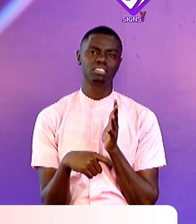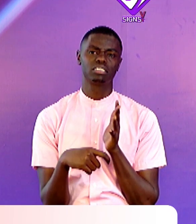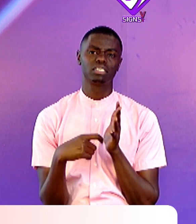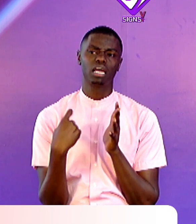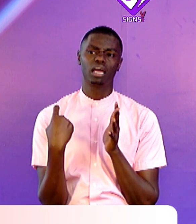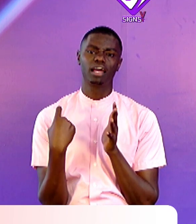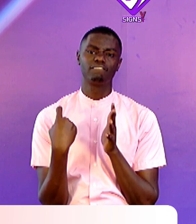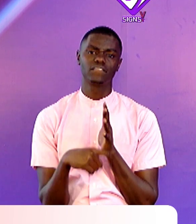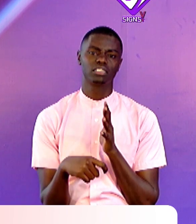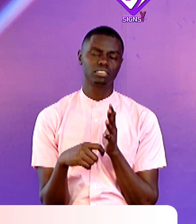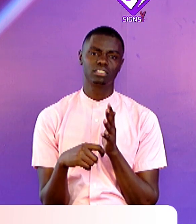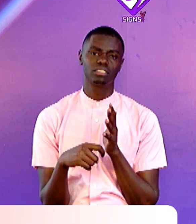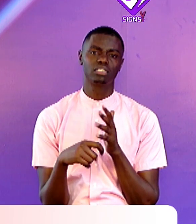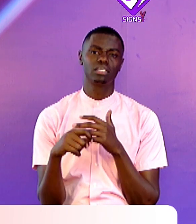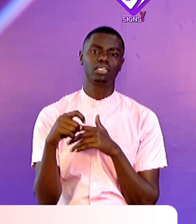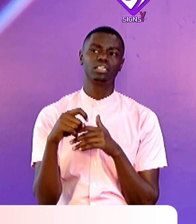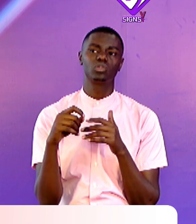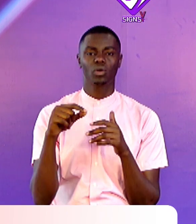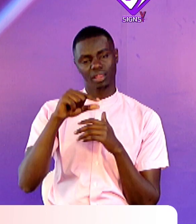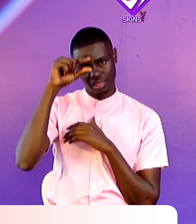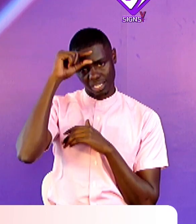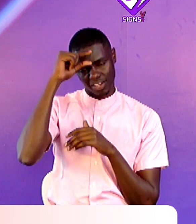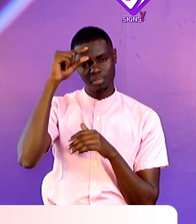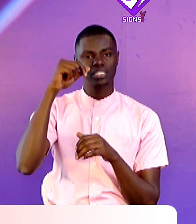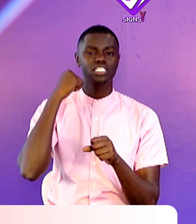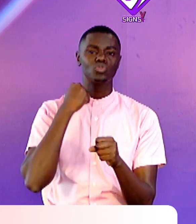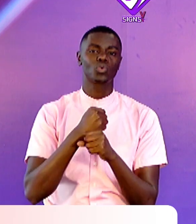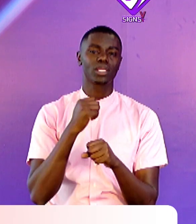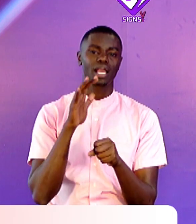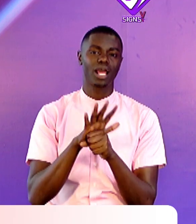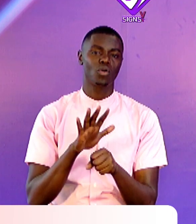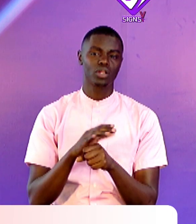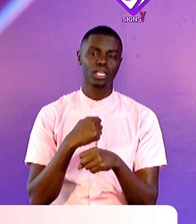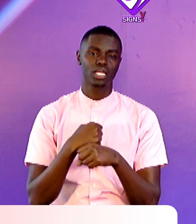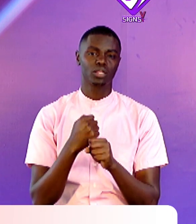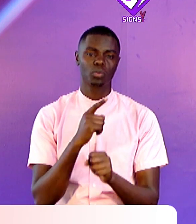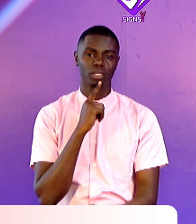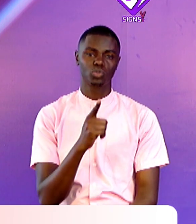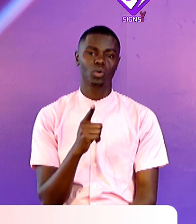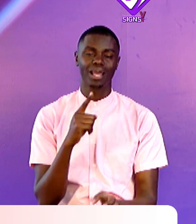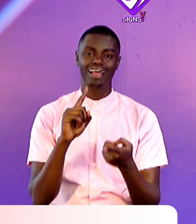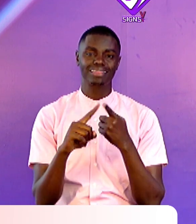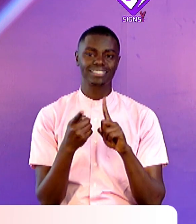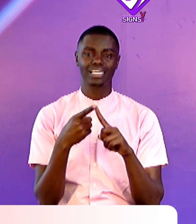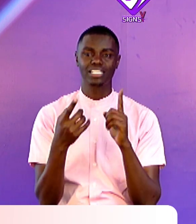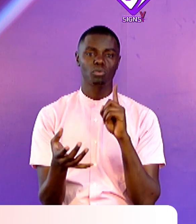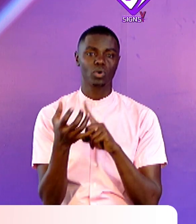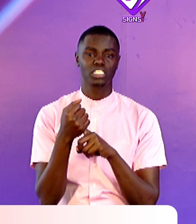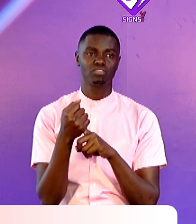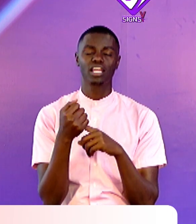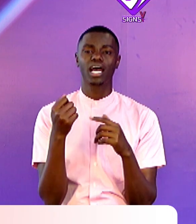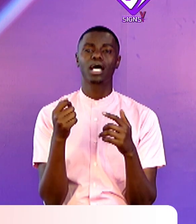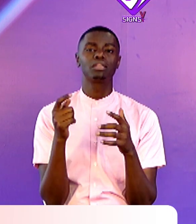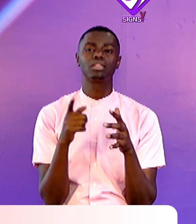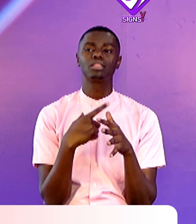get. Yeah. And that's why you get that the government is doing so much to make sure that at least the standards are met. And now what do you do to